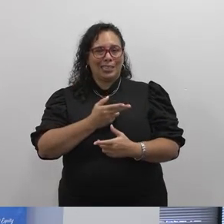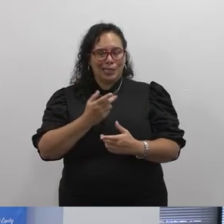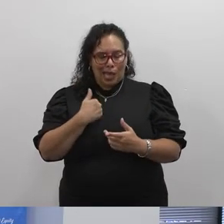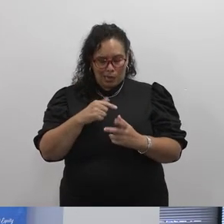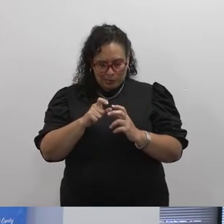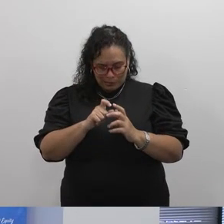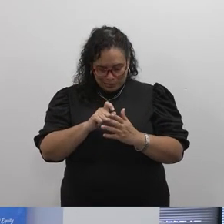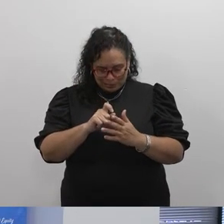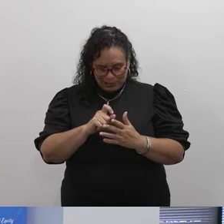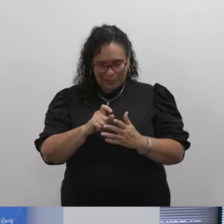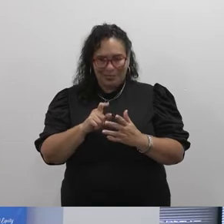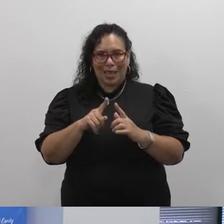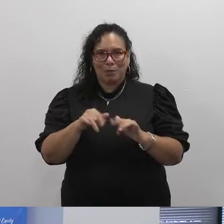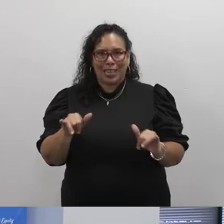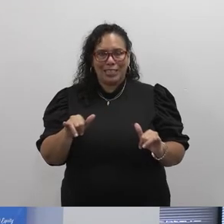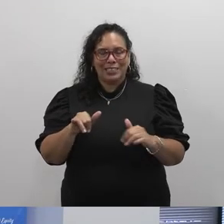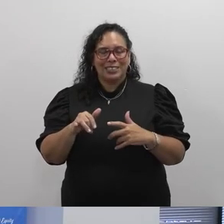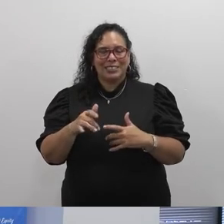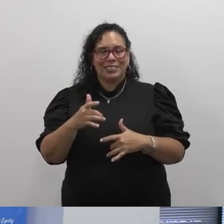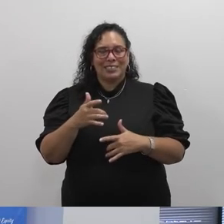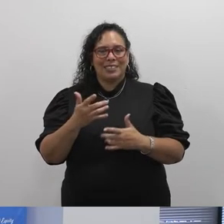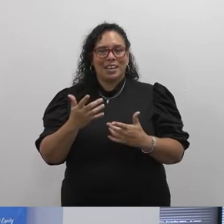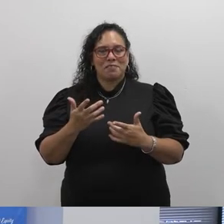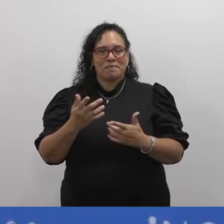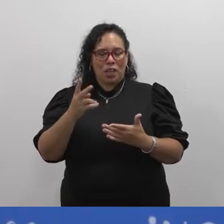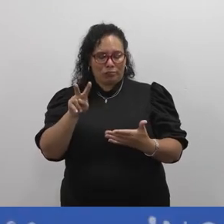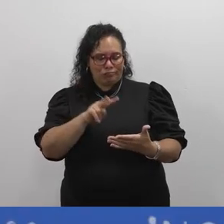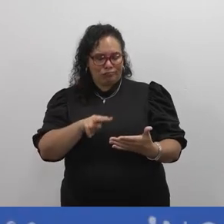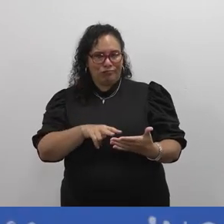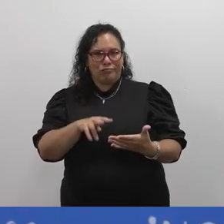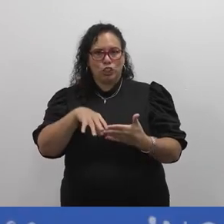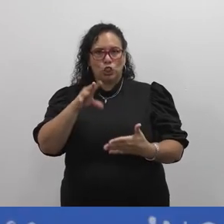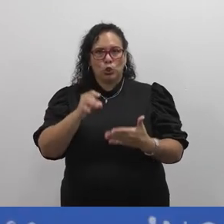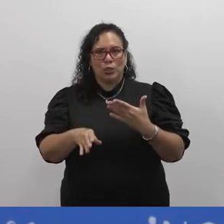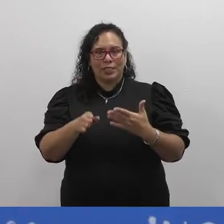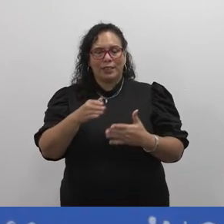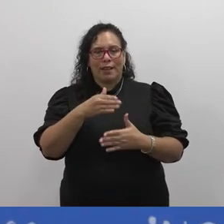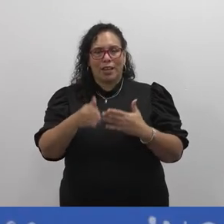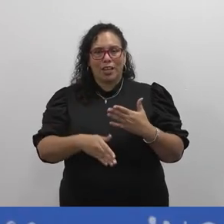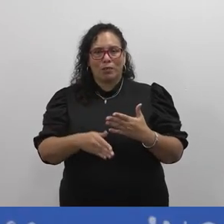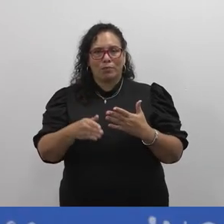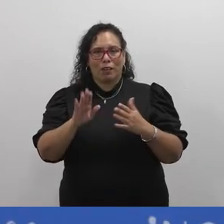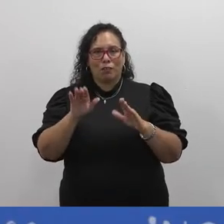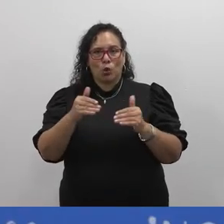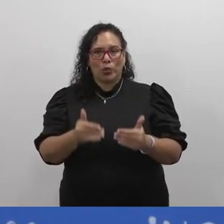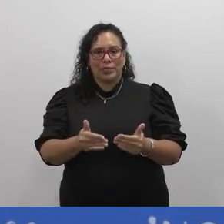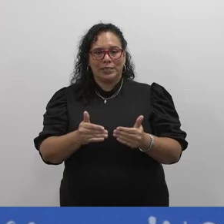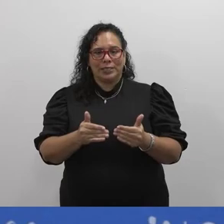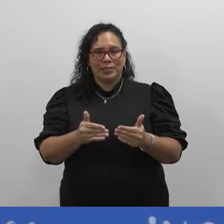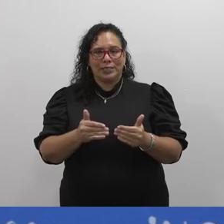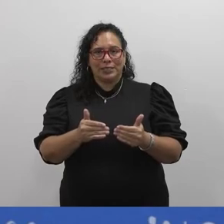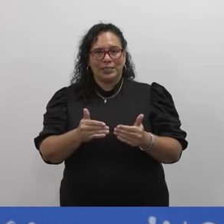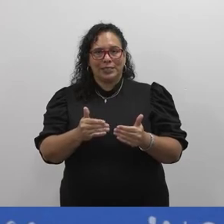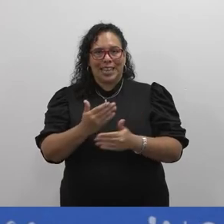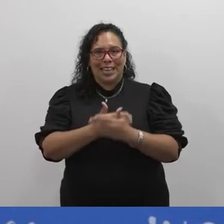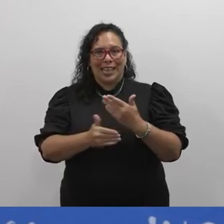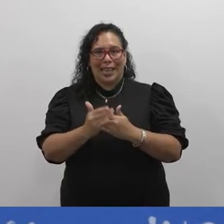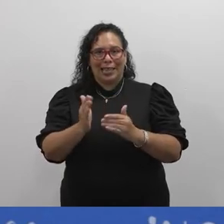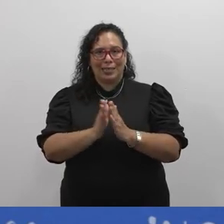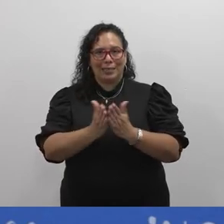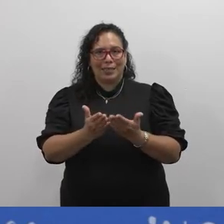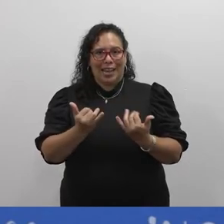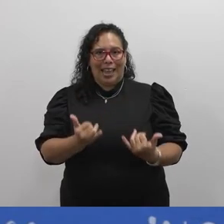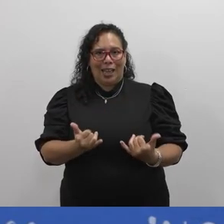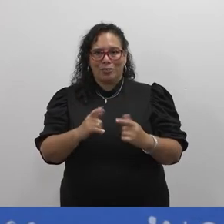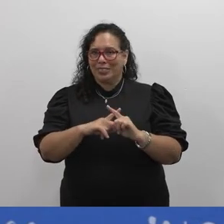had a better handle on it. And looking at the student outcomes focused governance manual again now is very different. Mm-hmm.